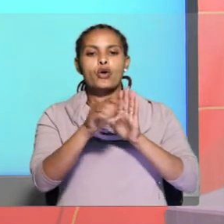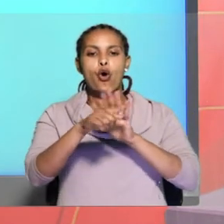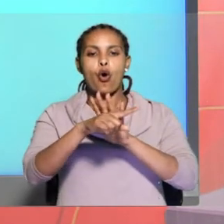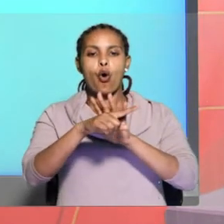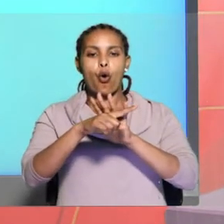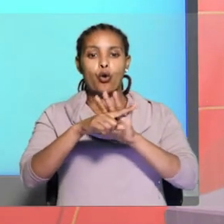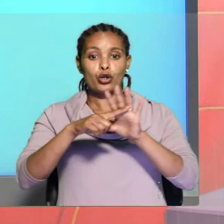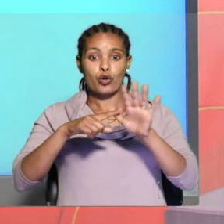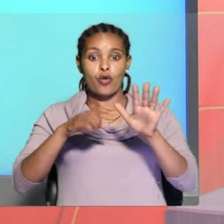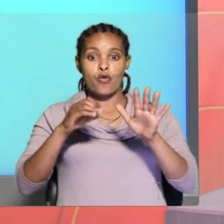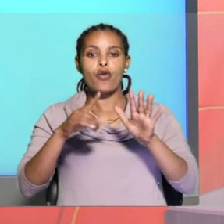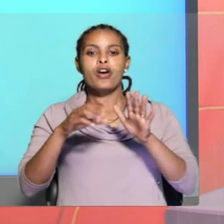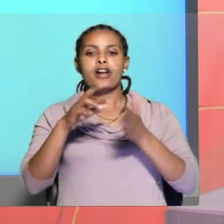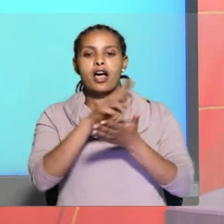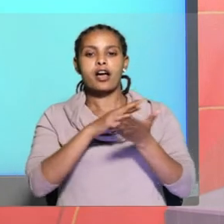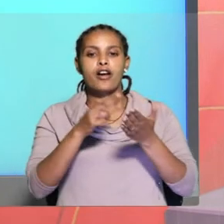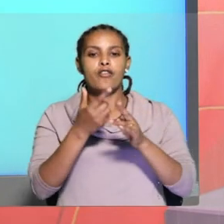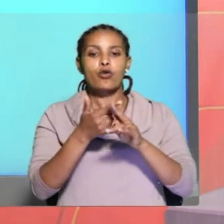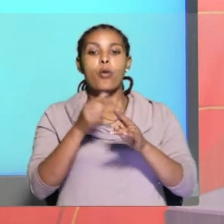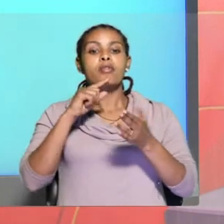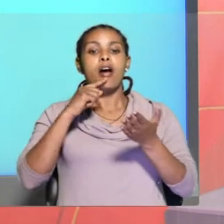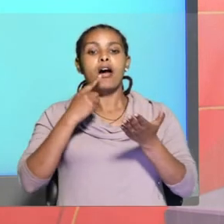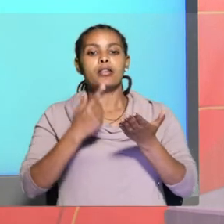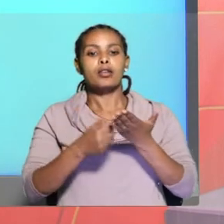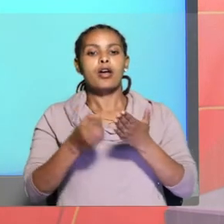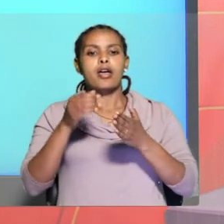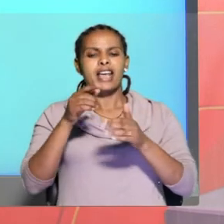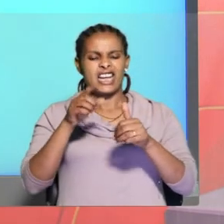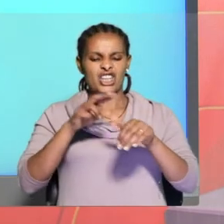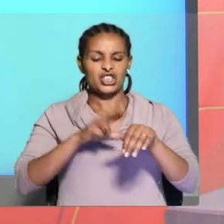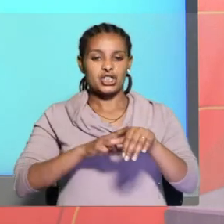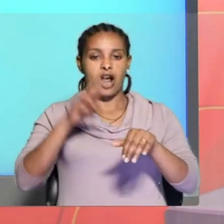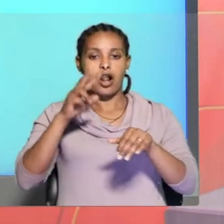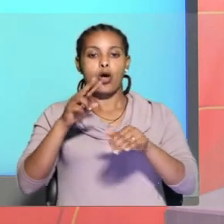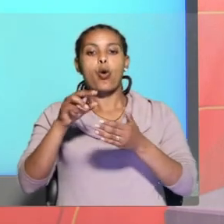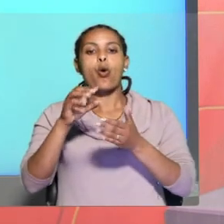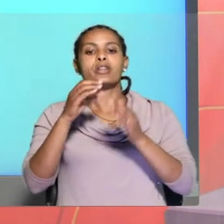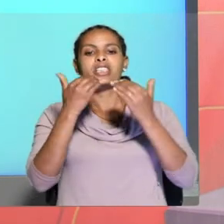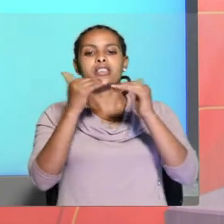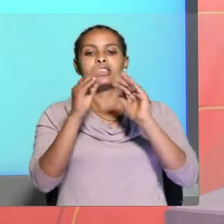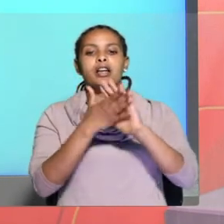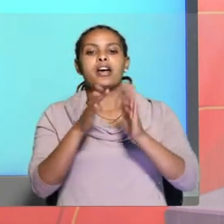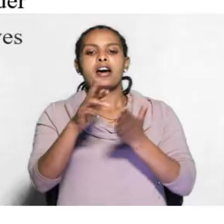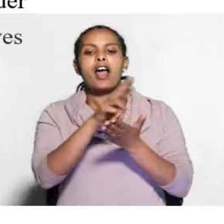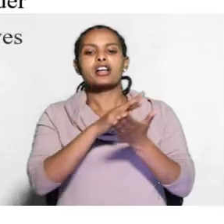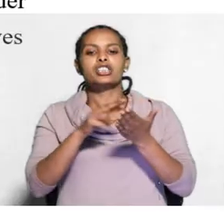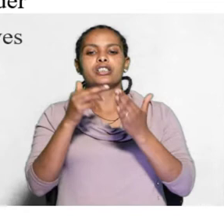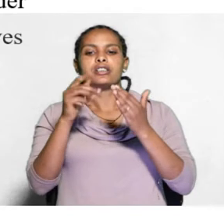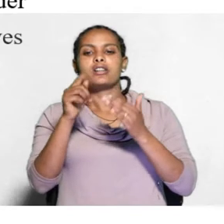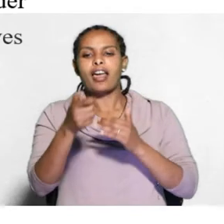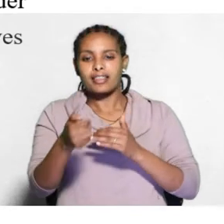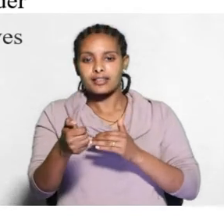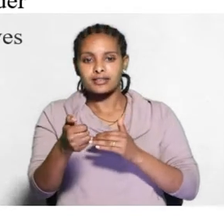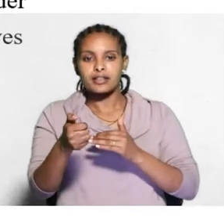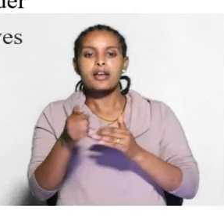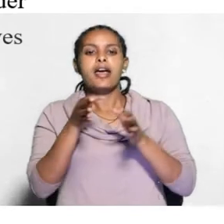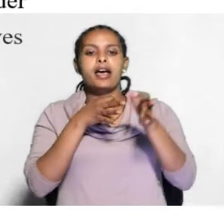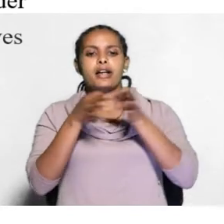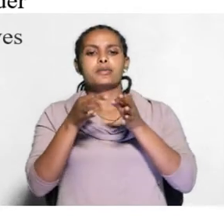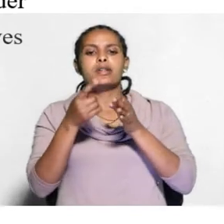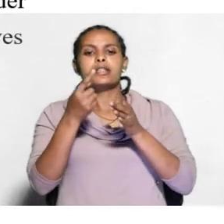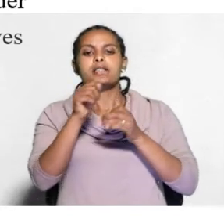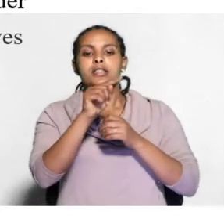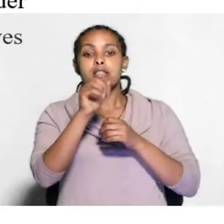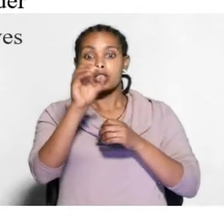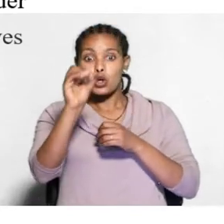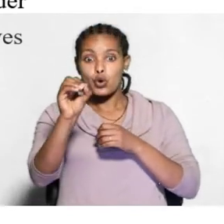of reactions from data on initial concentrations and reaction rates explain the